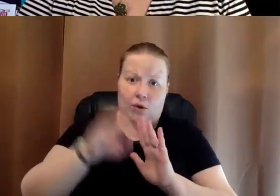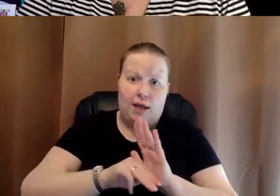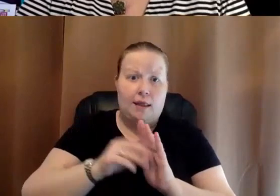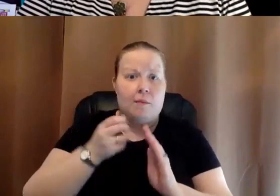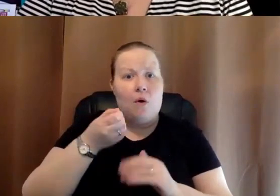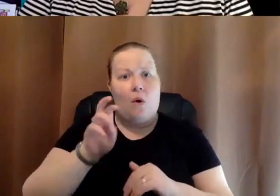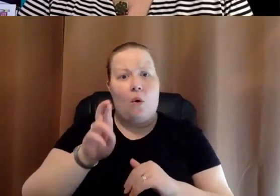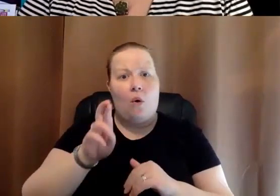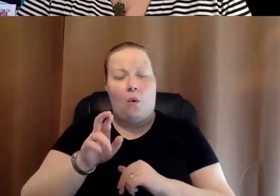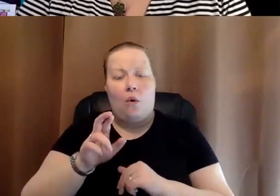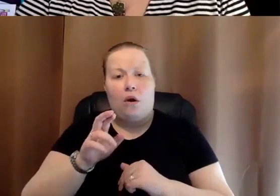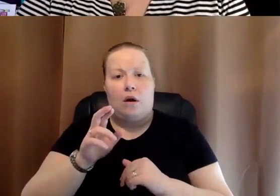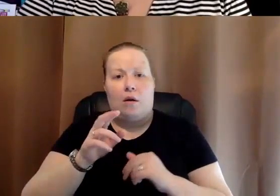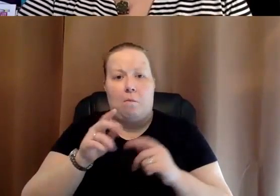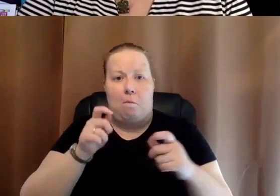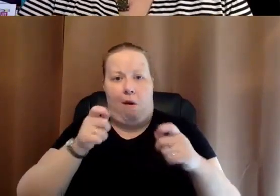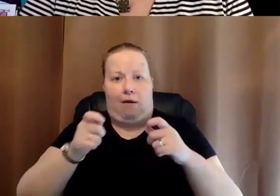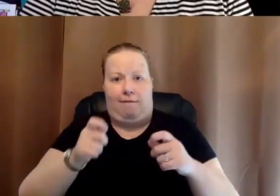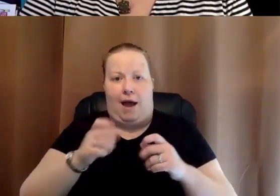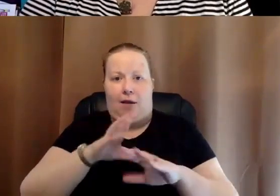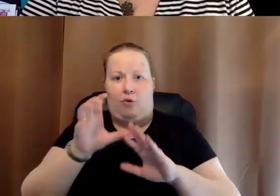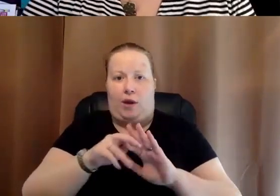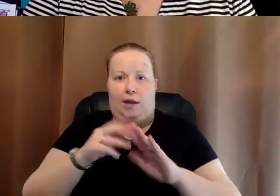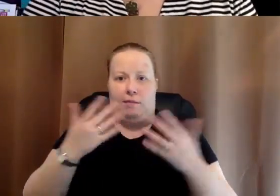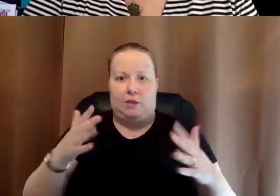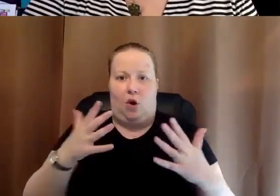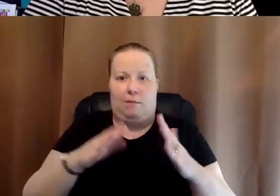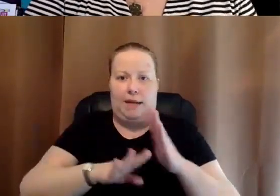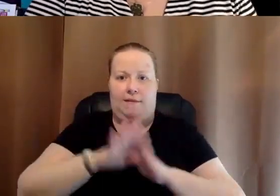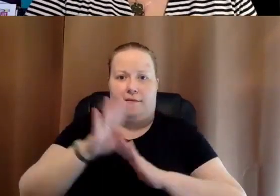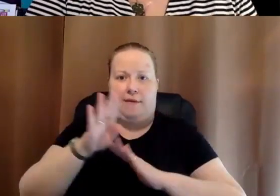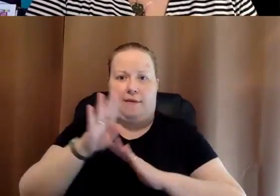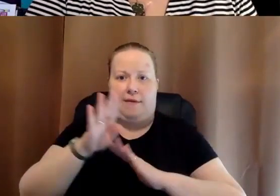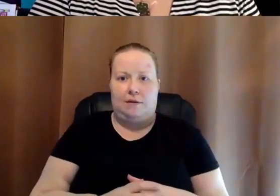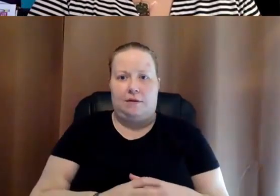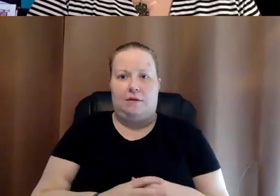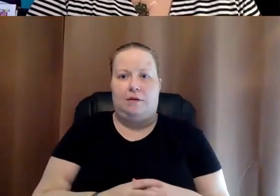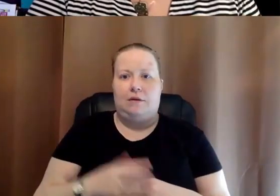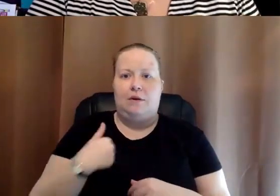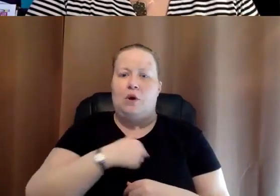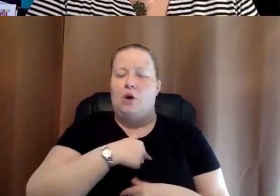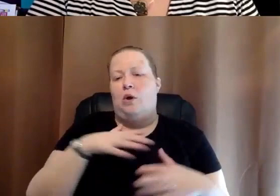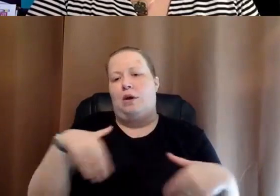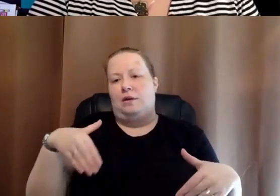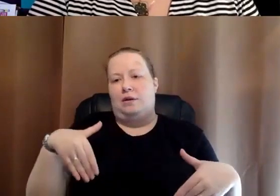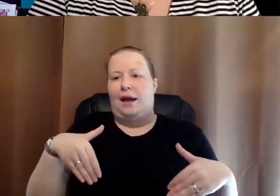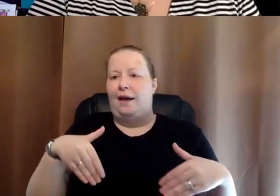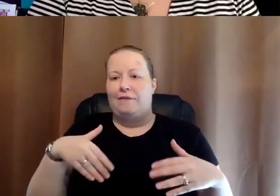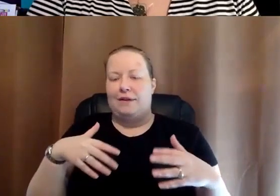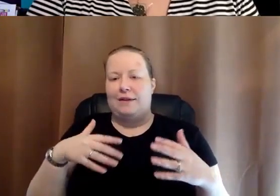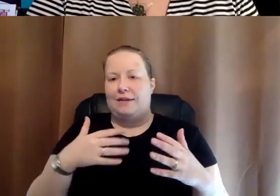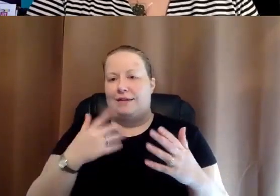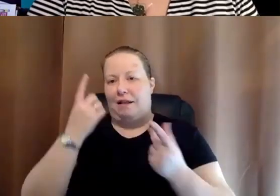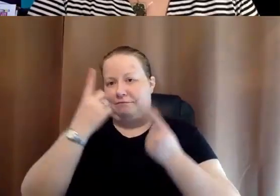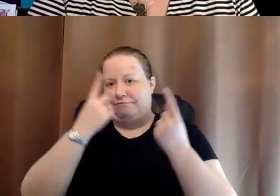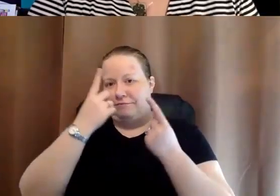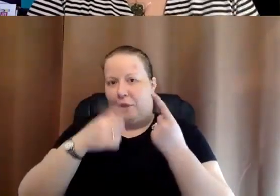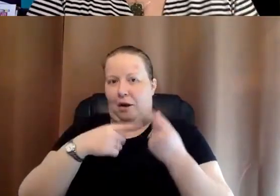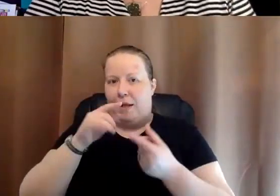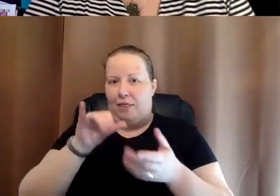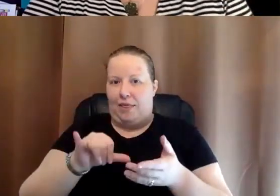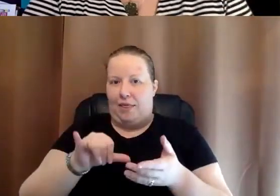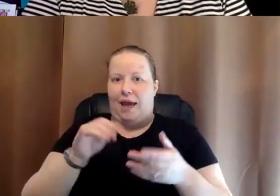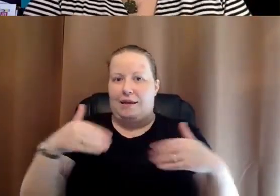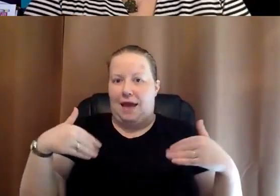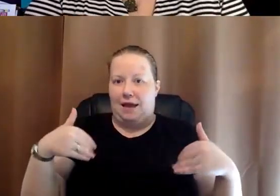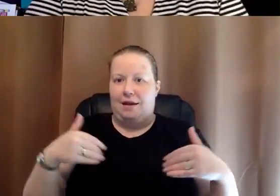or modifying curriculum that's already been developed? We haven't gotten to that level of thinking yet.